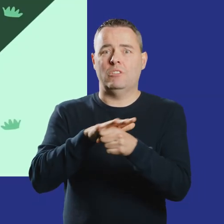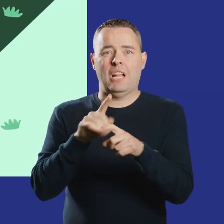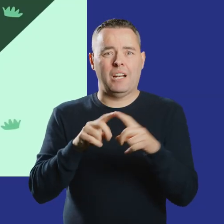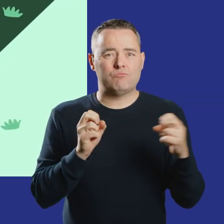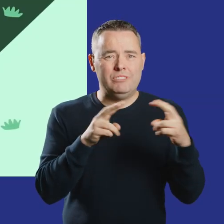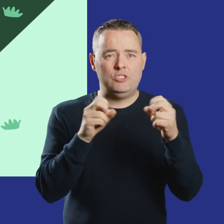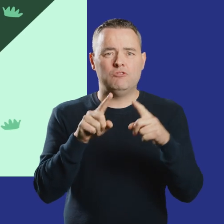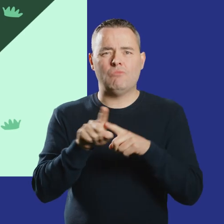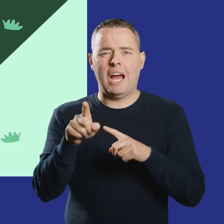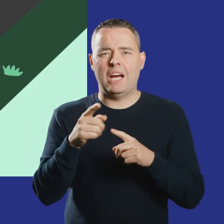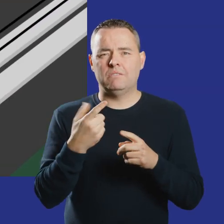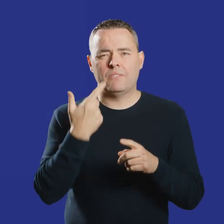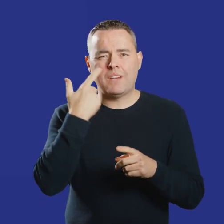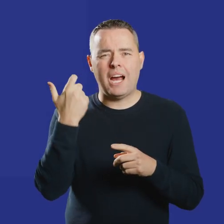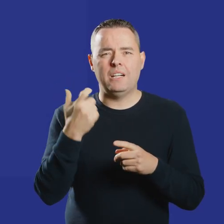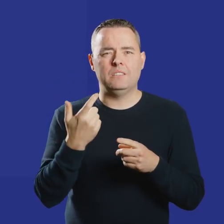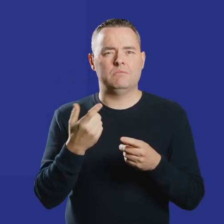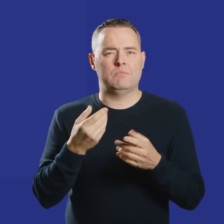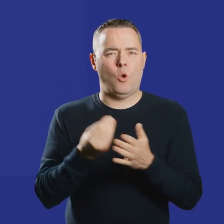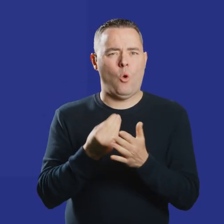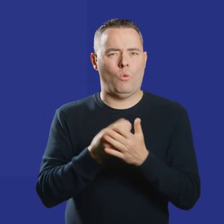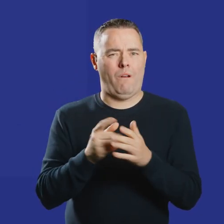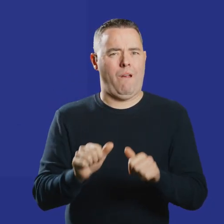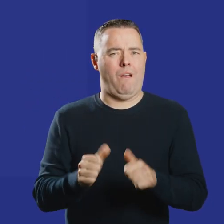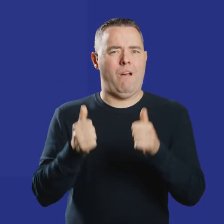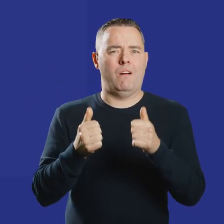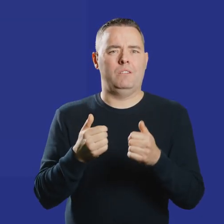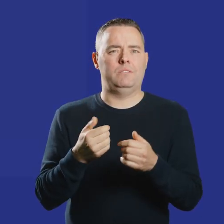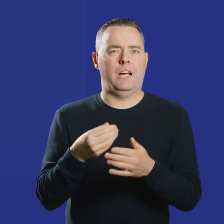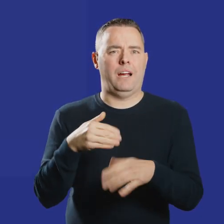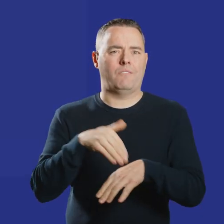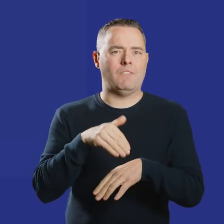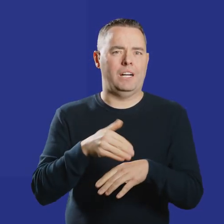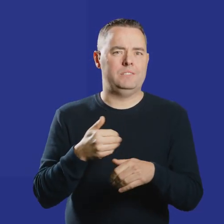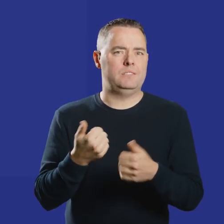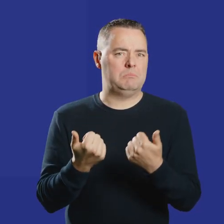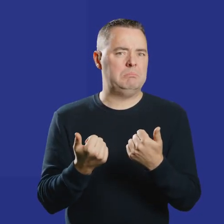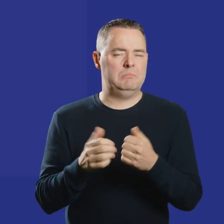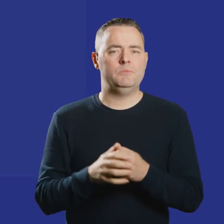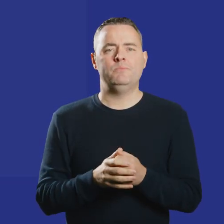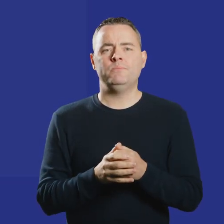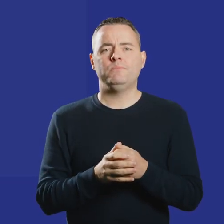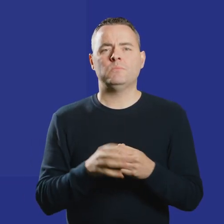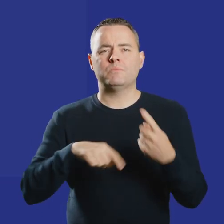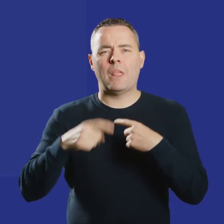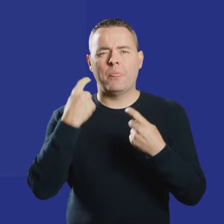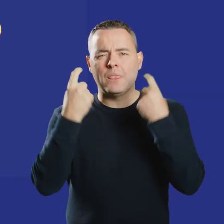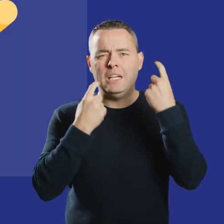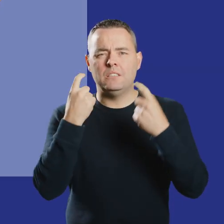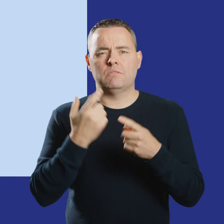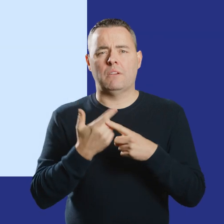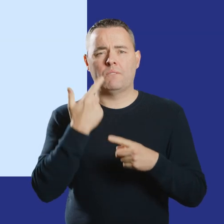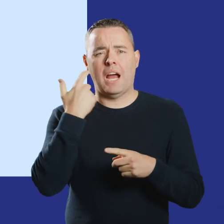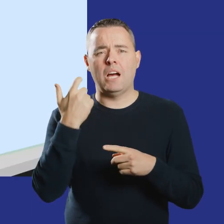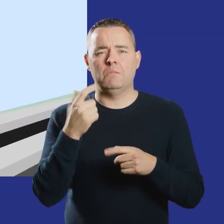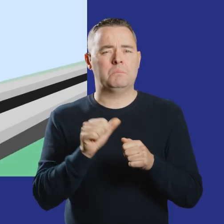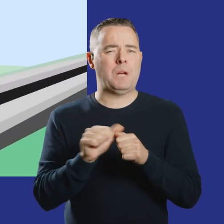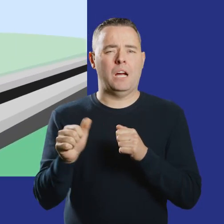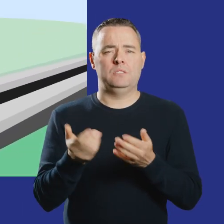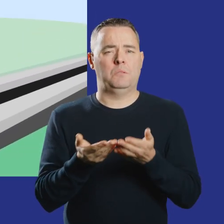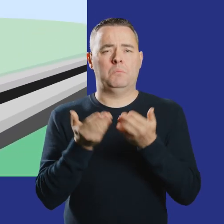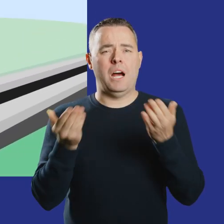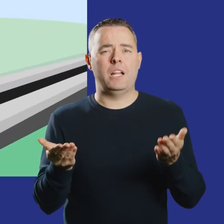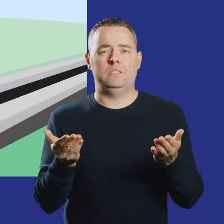as bridges, trying to find a reliable, sustainable and cost-effective solution. We think we've found the